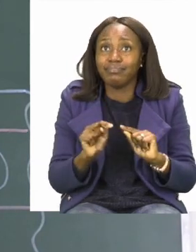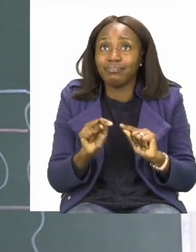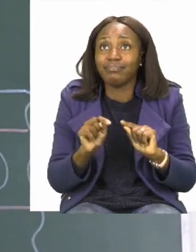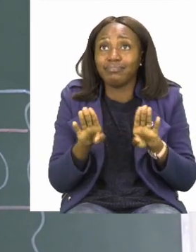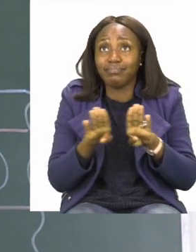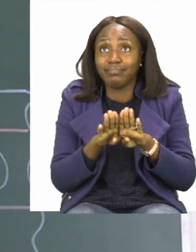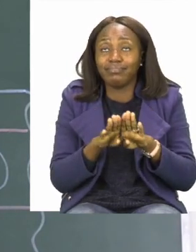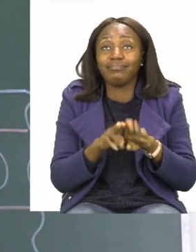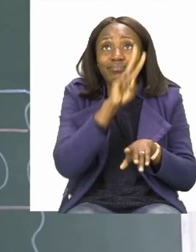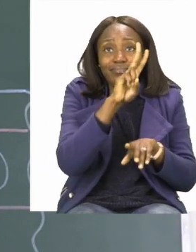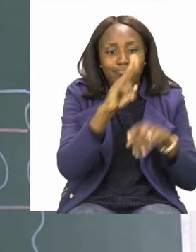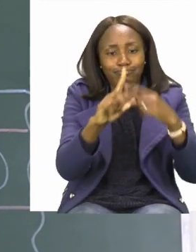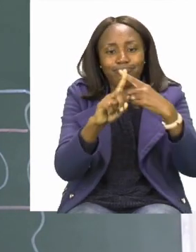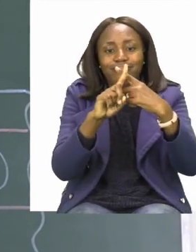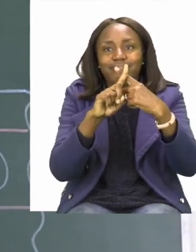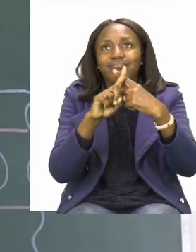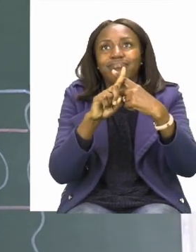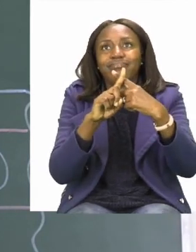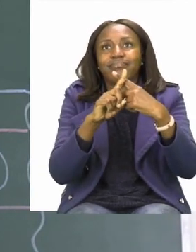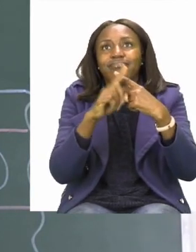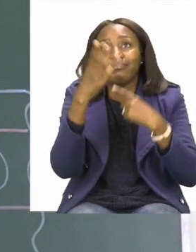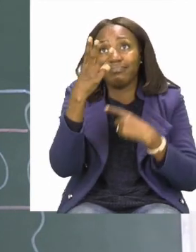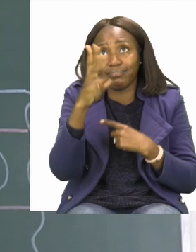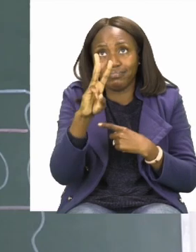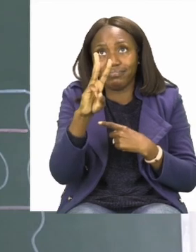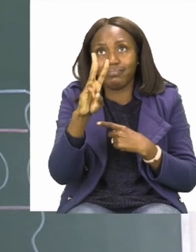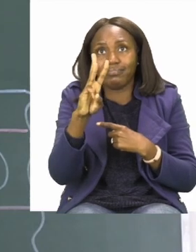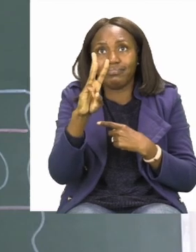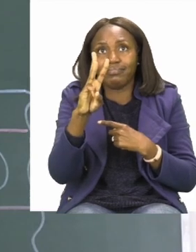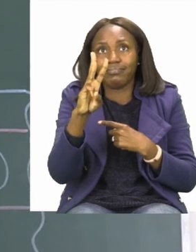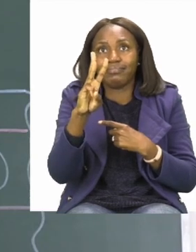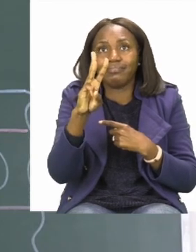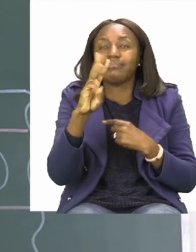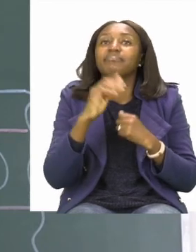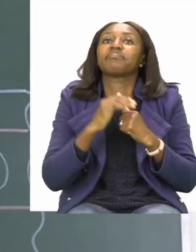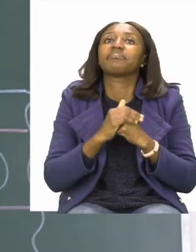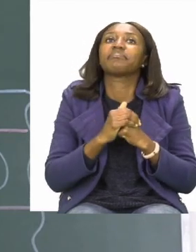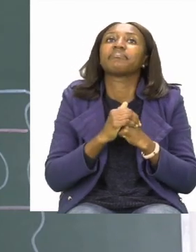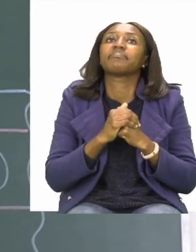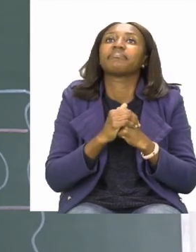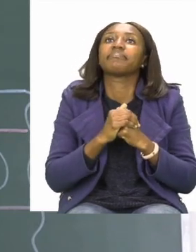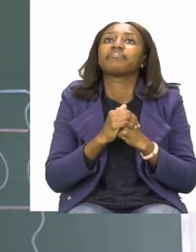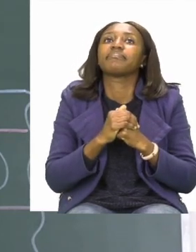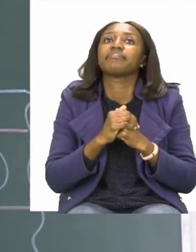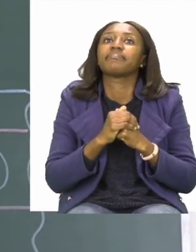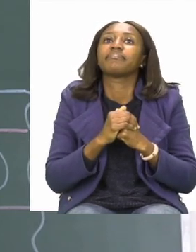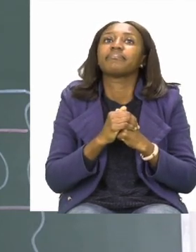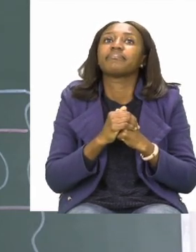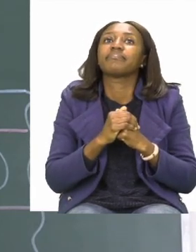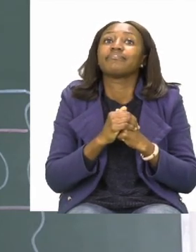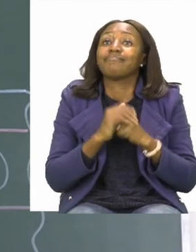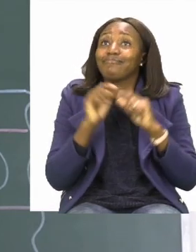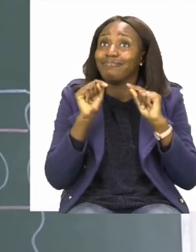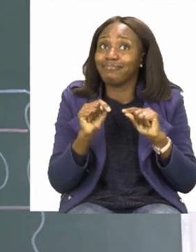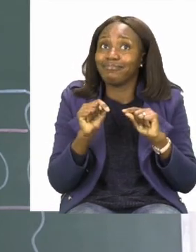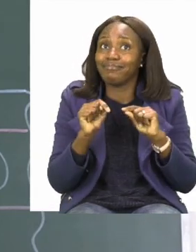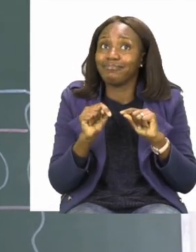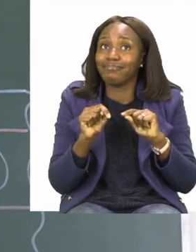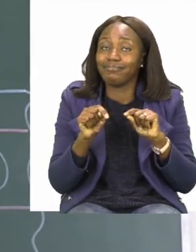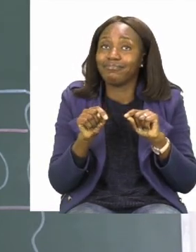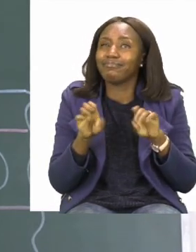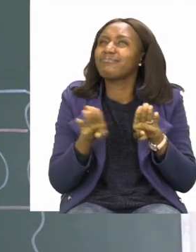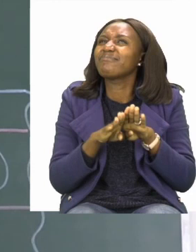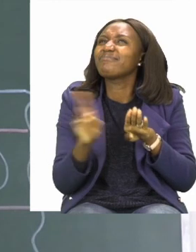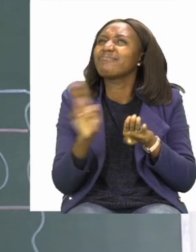say 2 times 6. If we're going to do this one, we need to draw